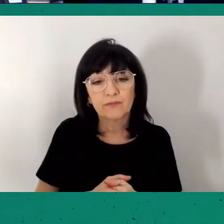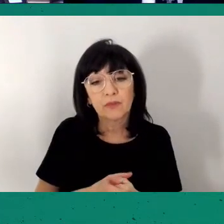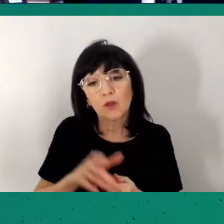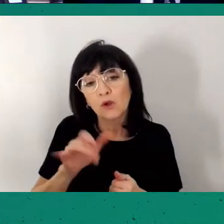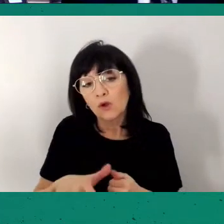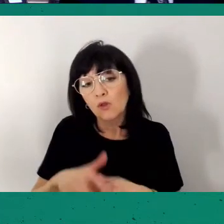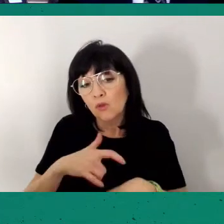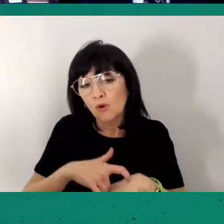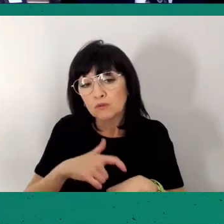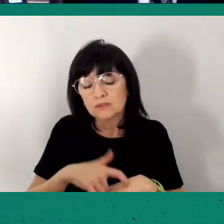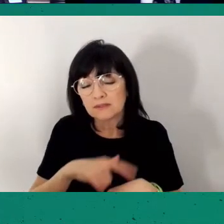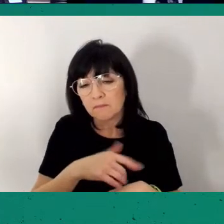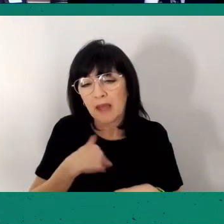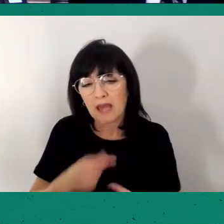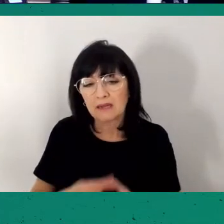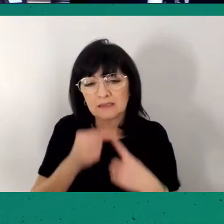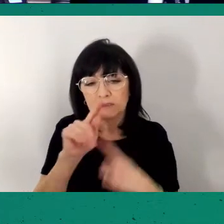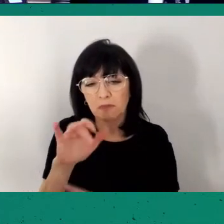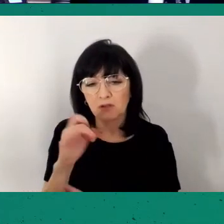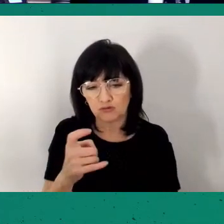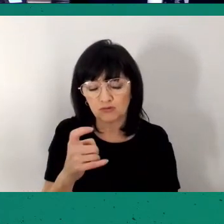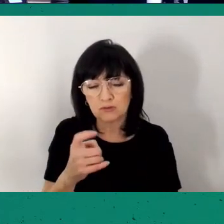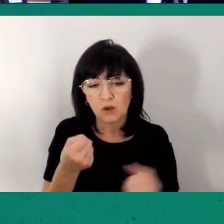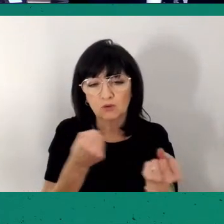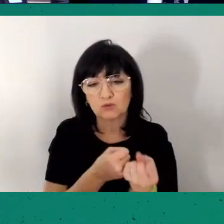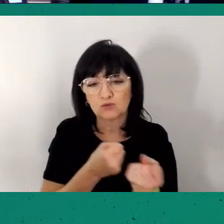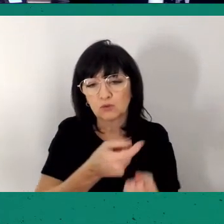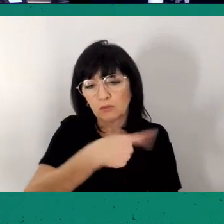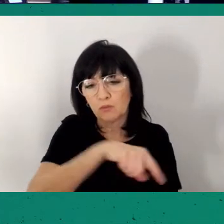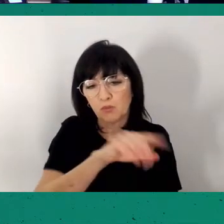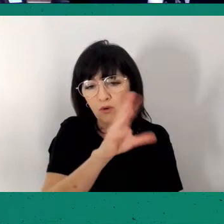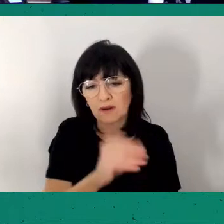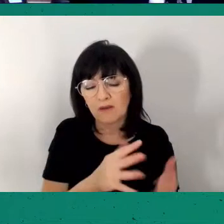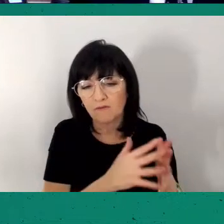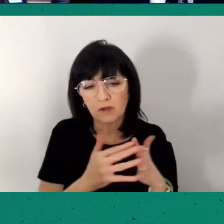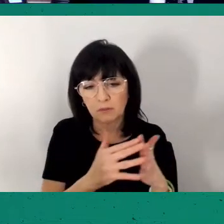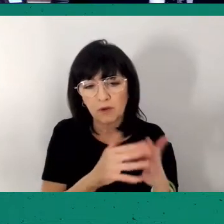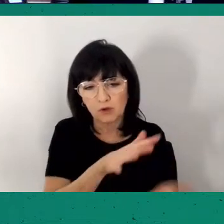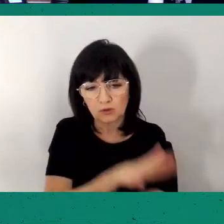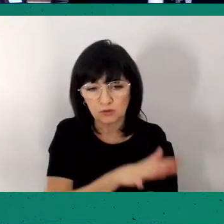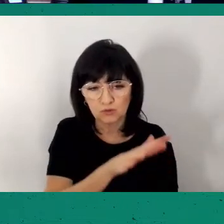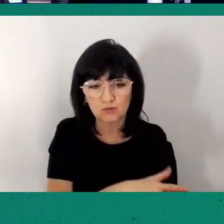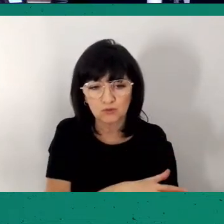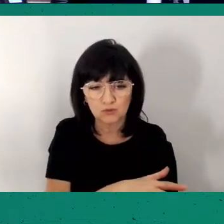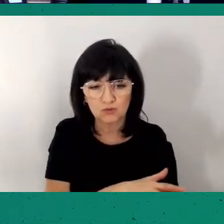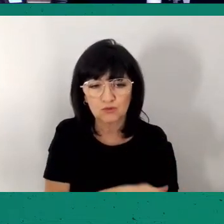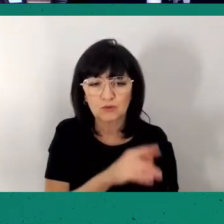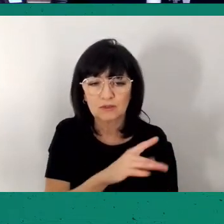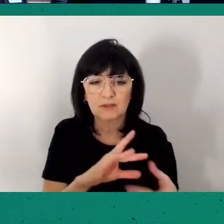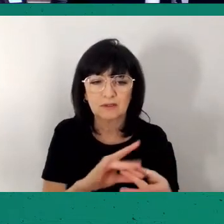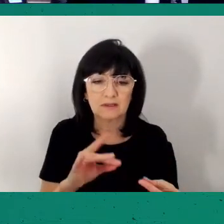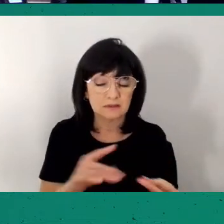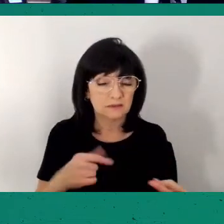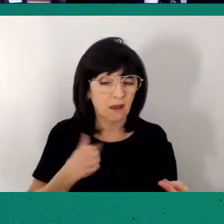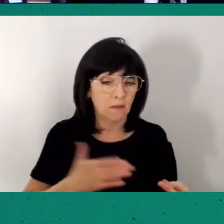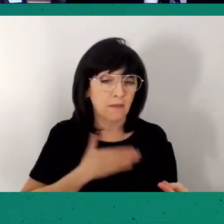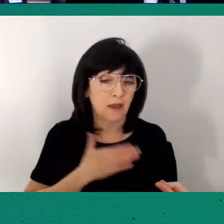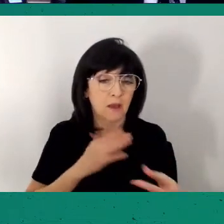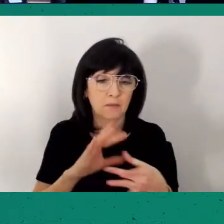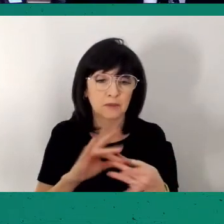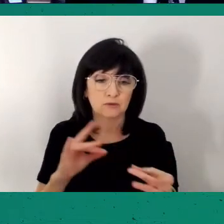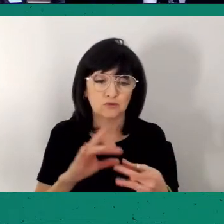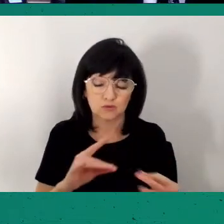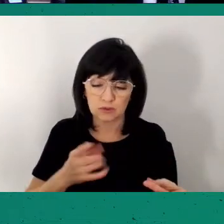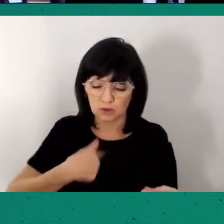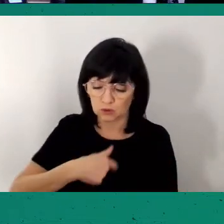special taxes, prompting the presiding elder to report, quote, "I'm glad to say that the day has come when we as a race